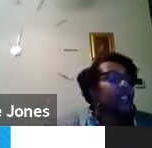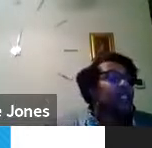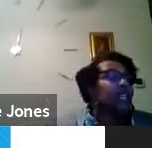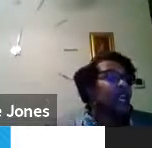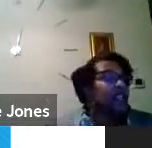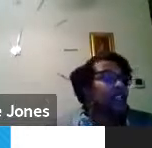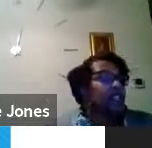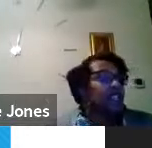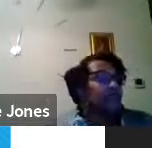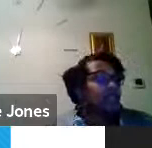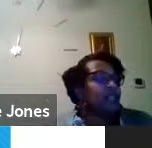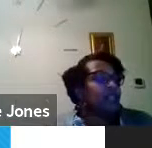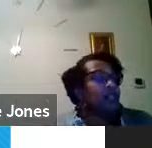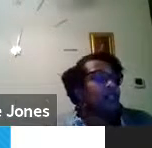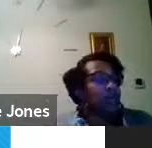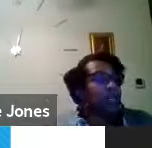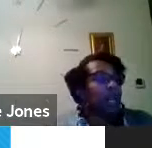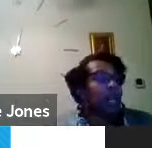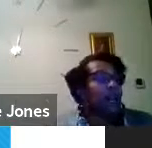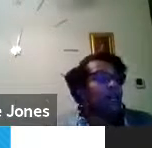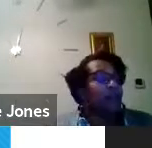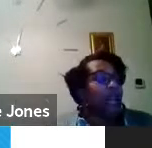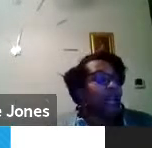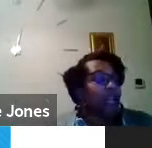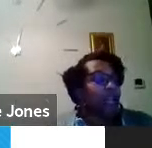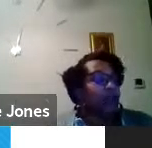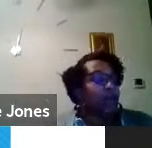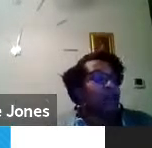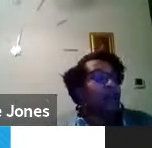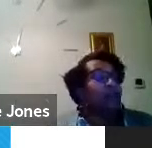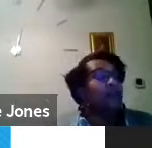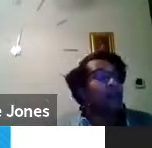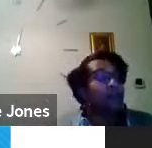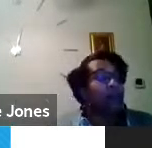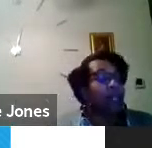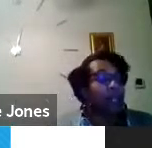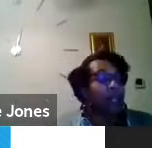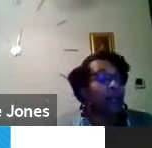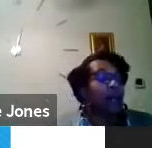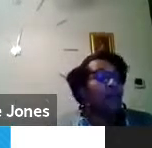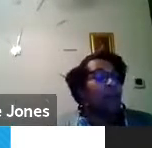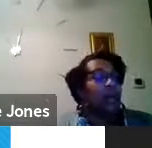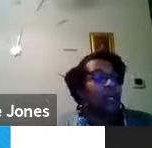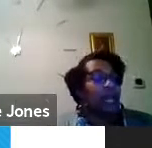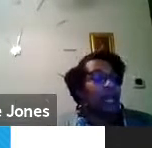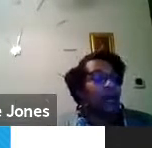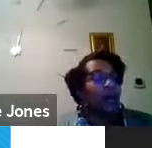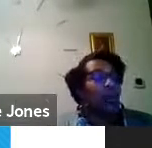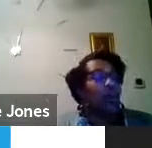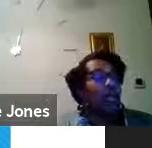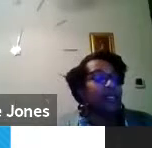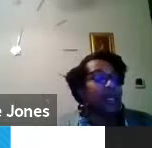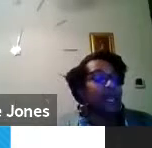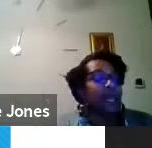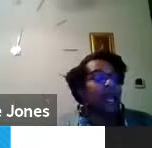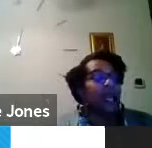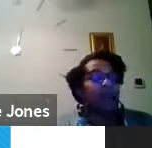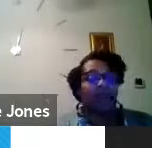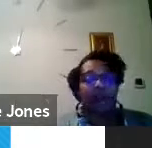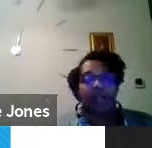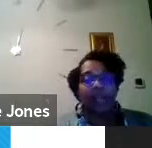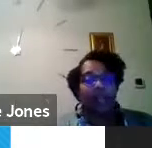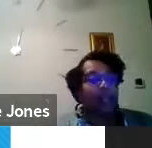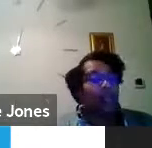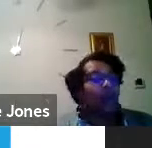call dLCV between 8:30 a.m. and 4 p.m. Monday, Wednesday,